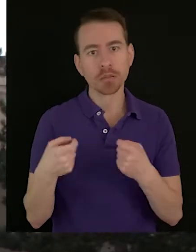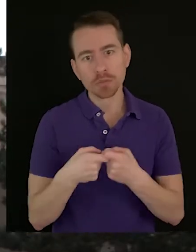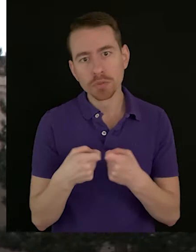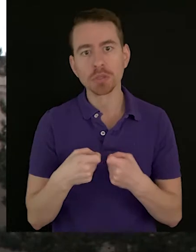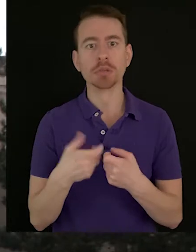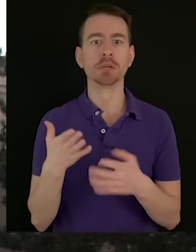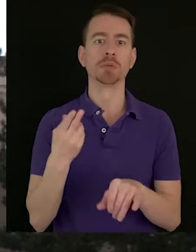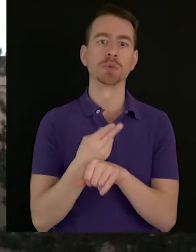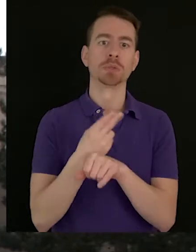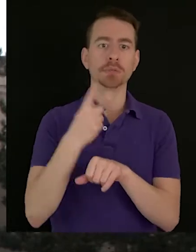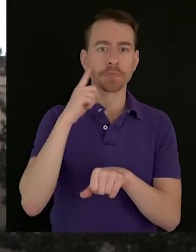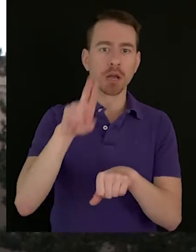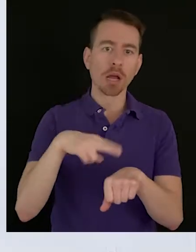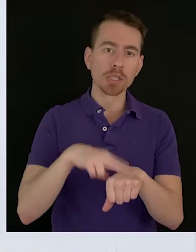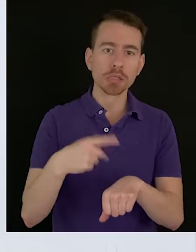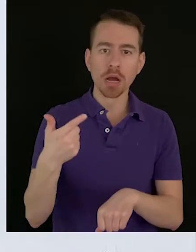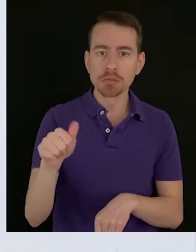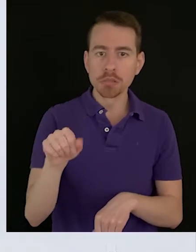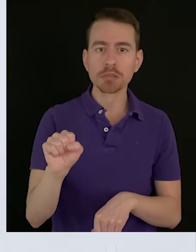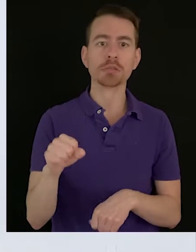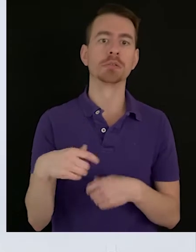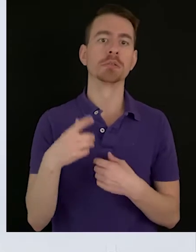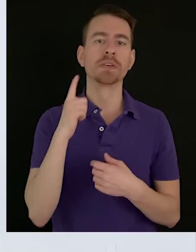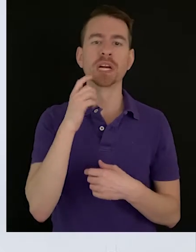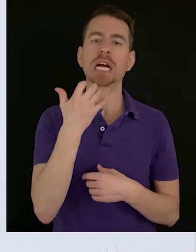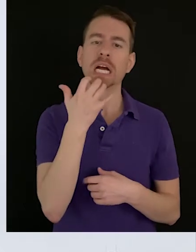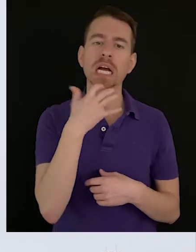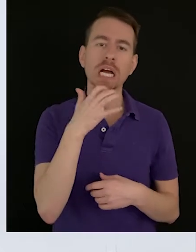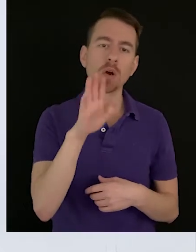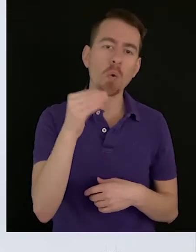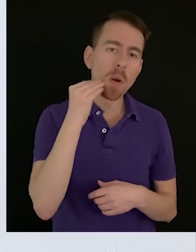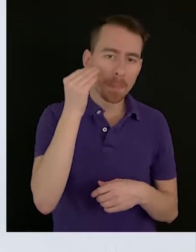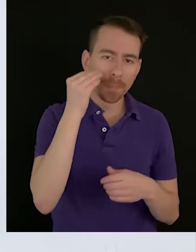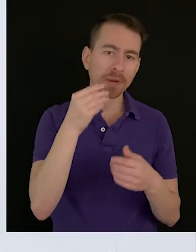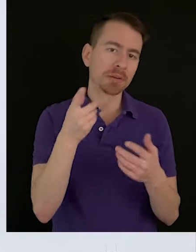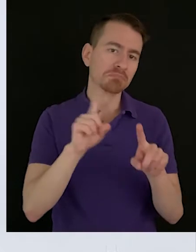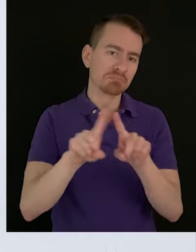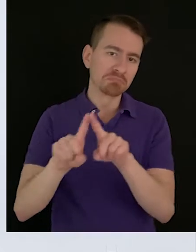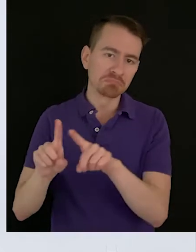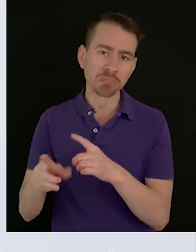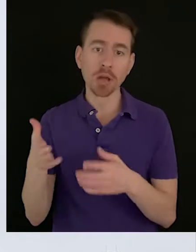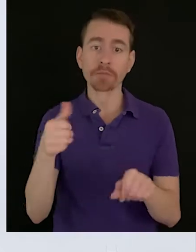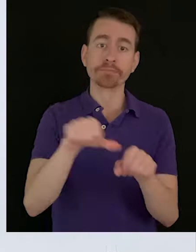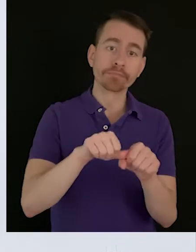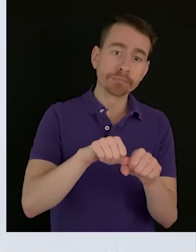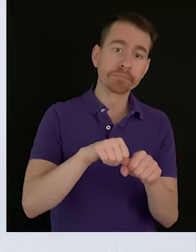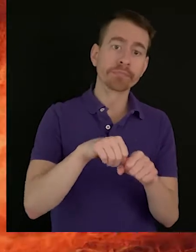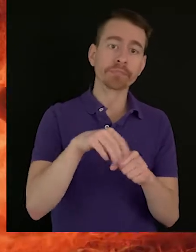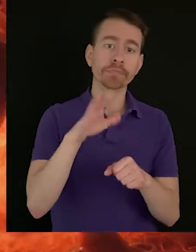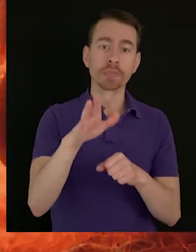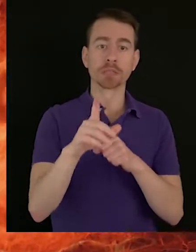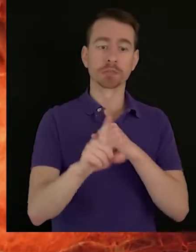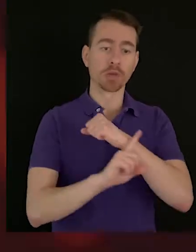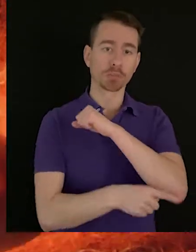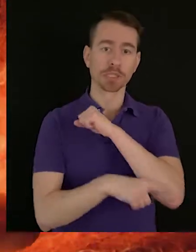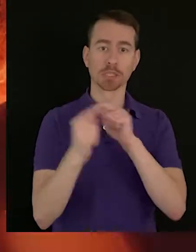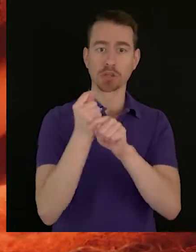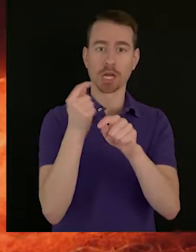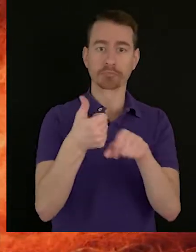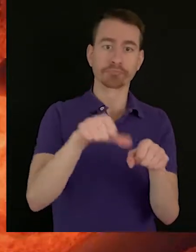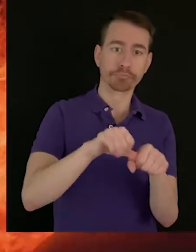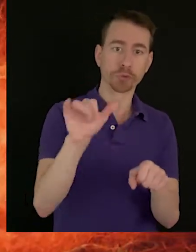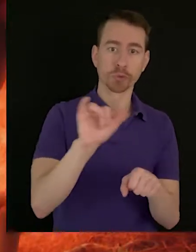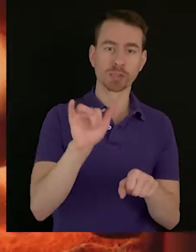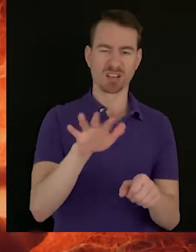and they're heated to 98 degrees Fahrenheit, which is the same temperature as our bodies. Inside the digesters, anaerobic microbes